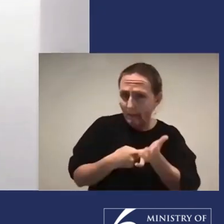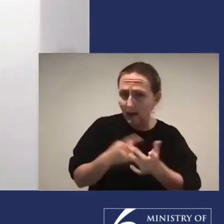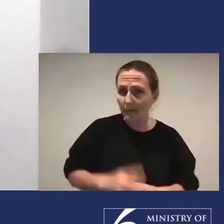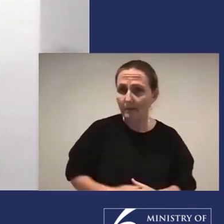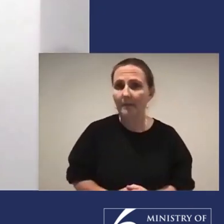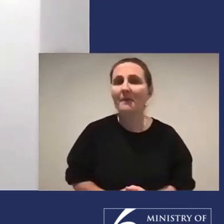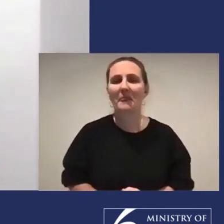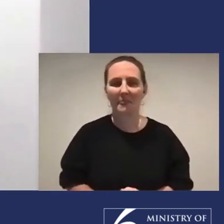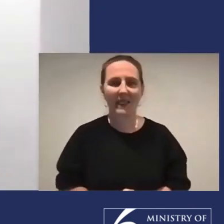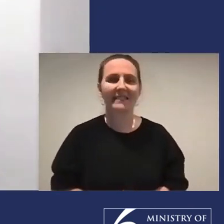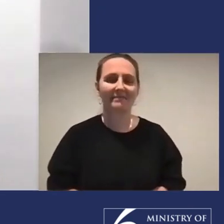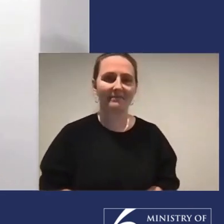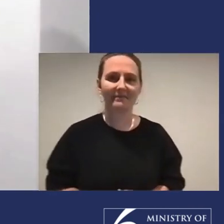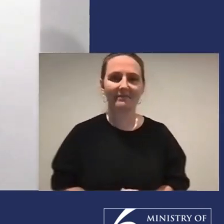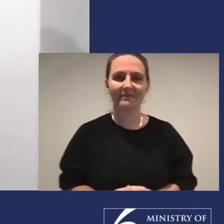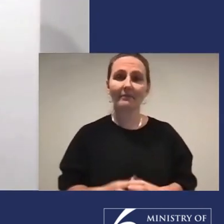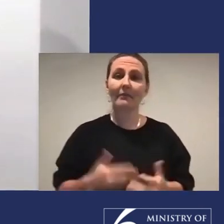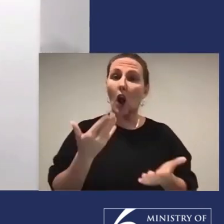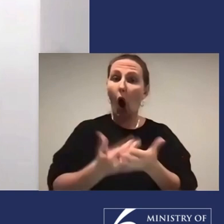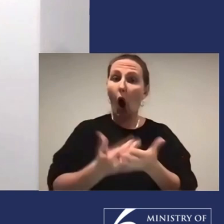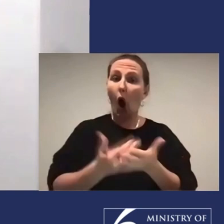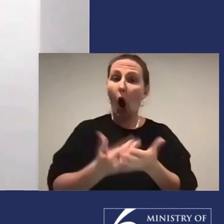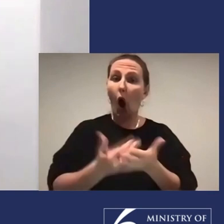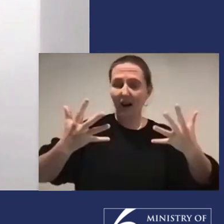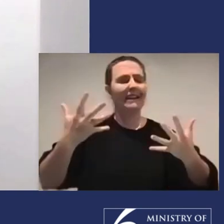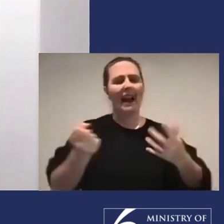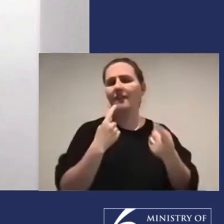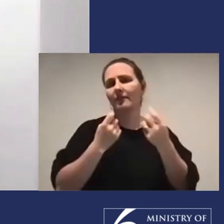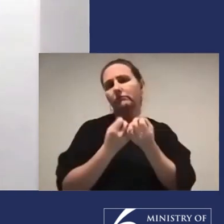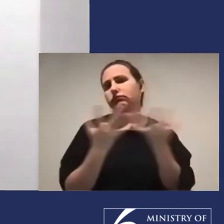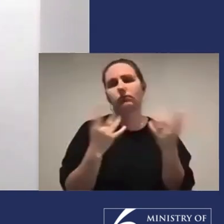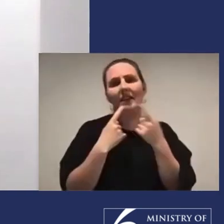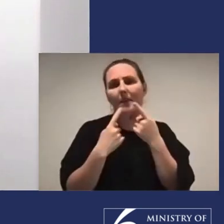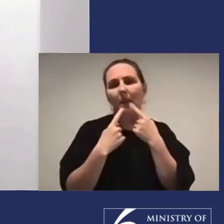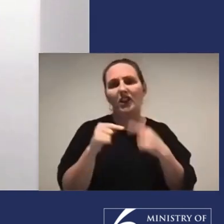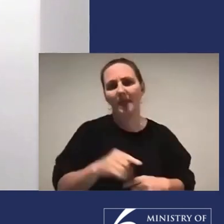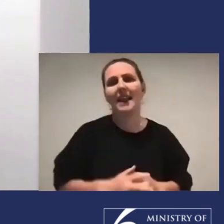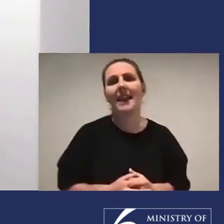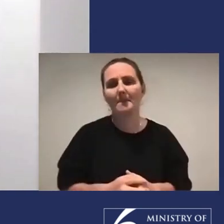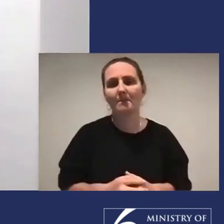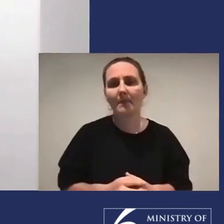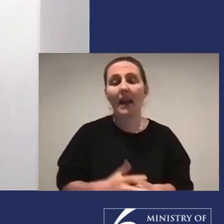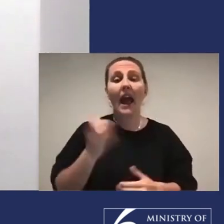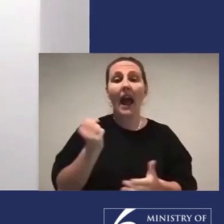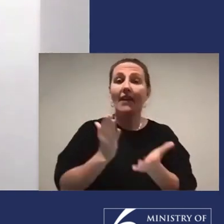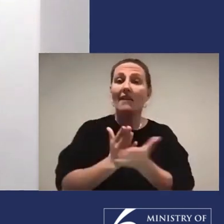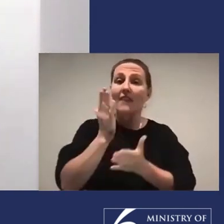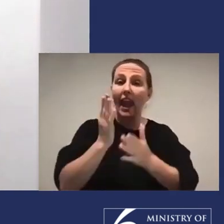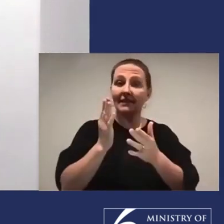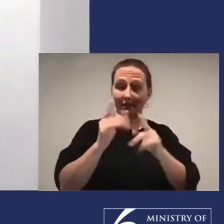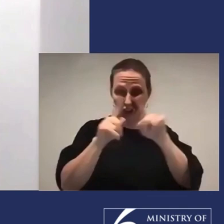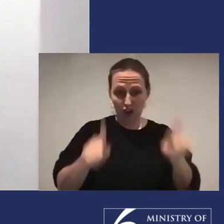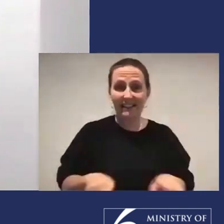Sure. So actually, on our website, we've got tons of information on there, and there's actually a fact sheet about pregnancy and